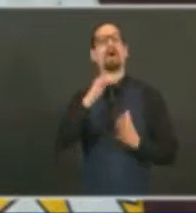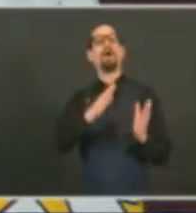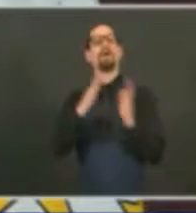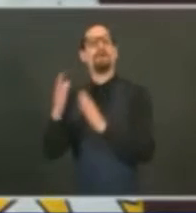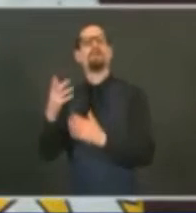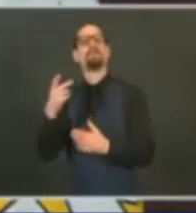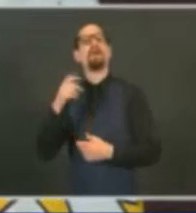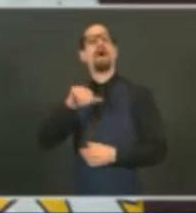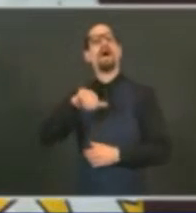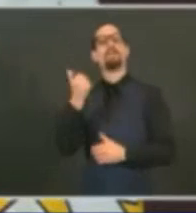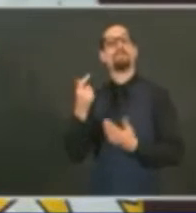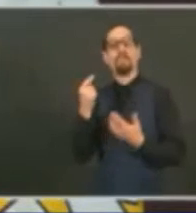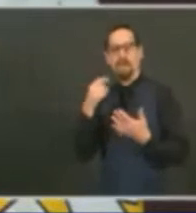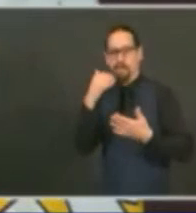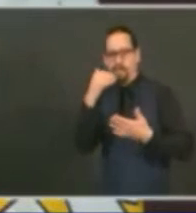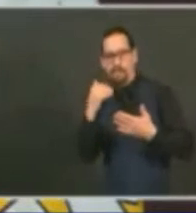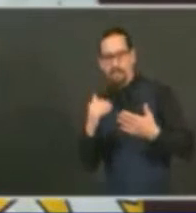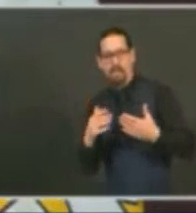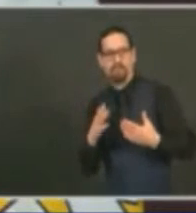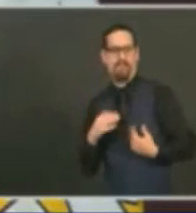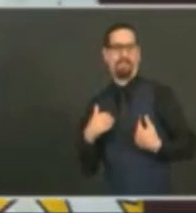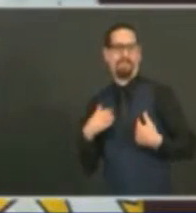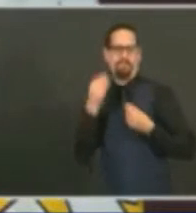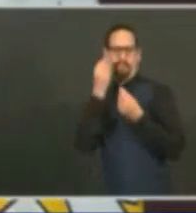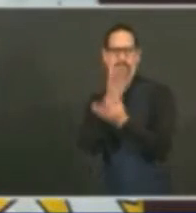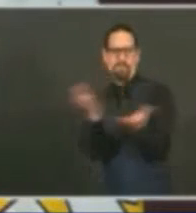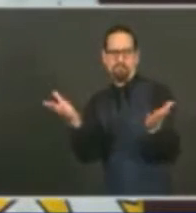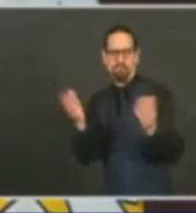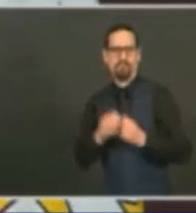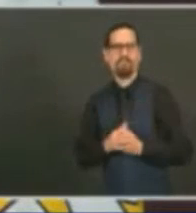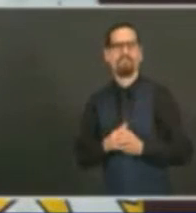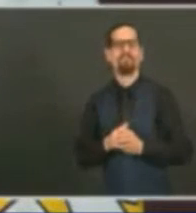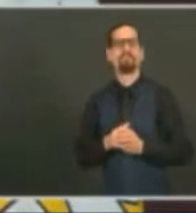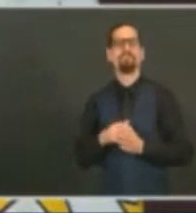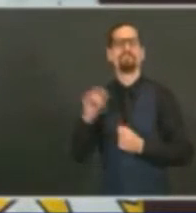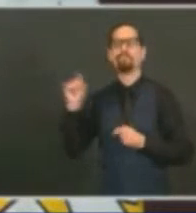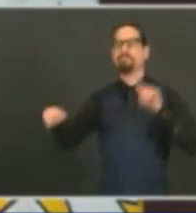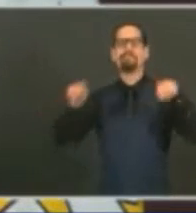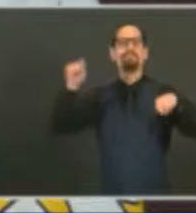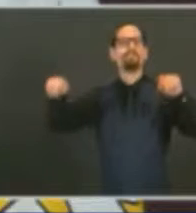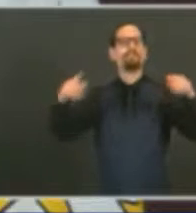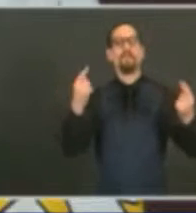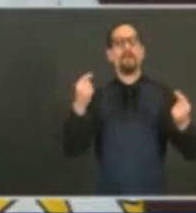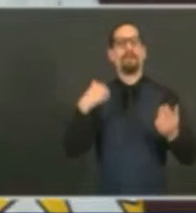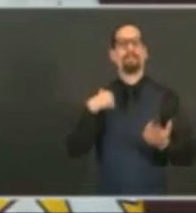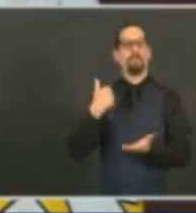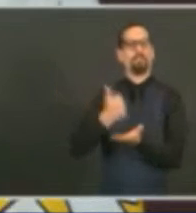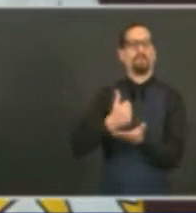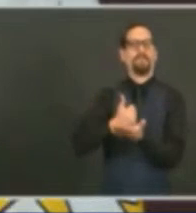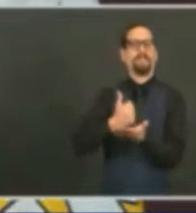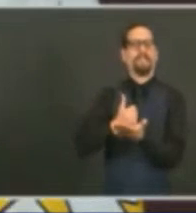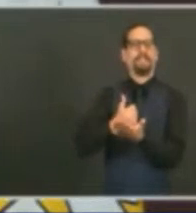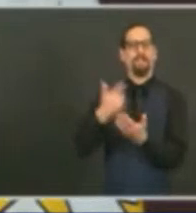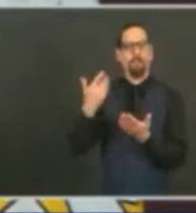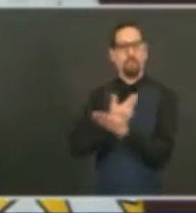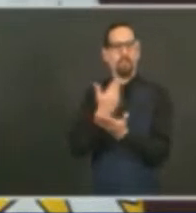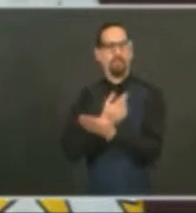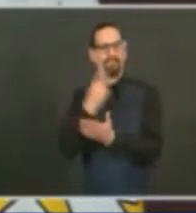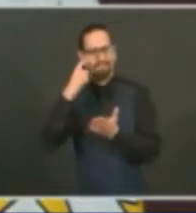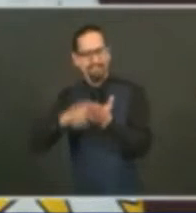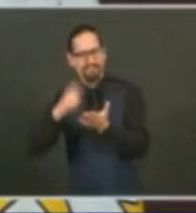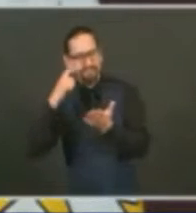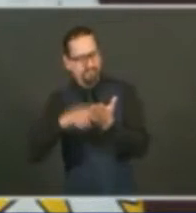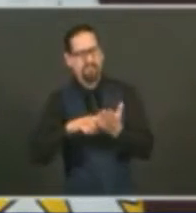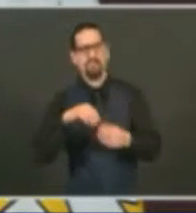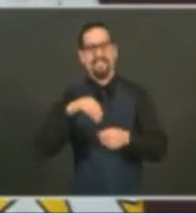what's also on the horizon. Relatively new treatments that we have for COVID-19 in Rhode Island that